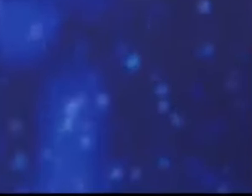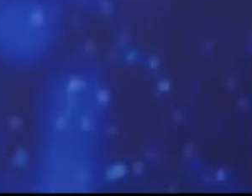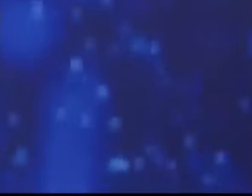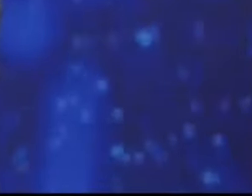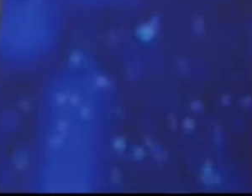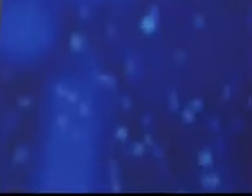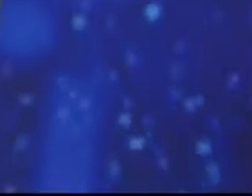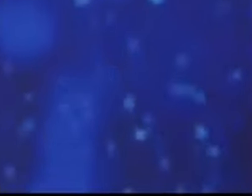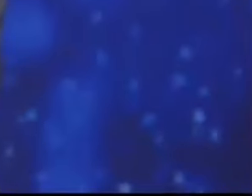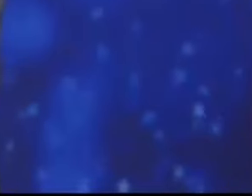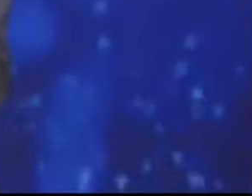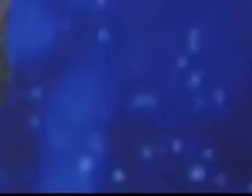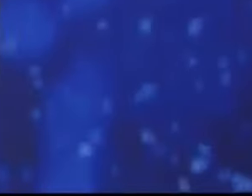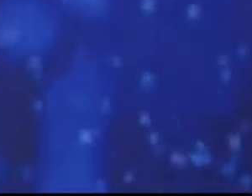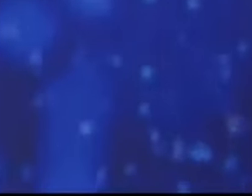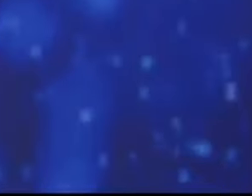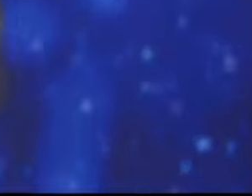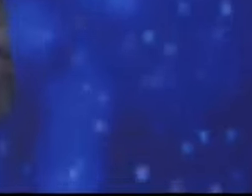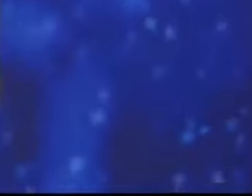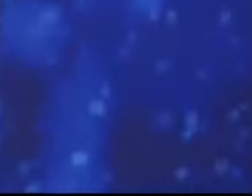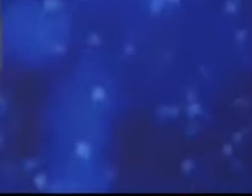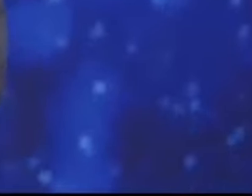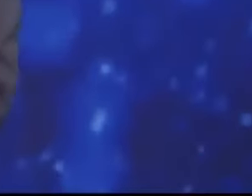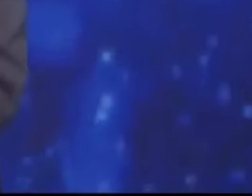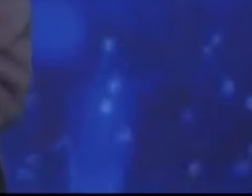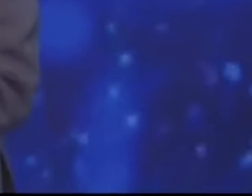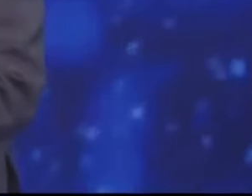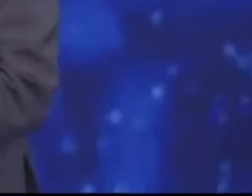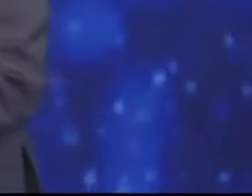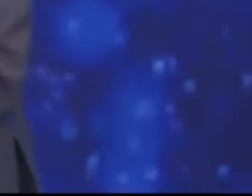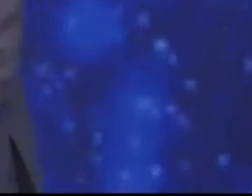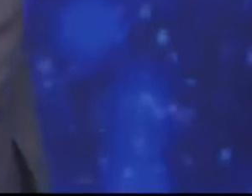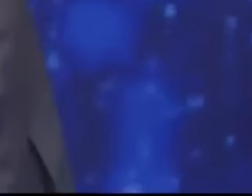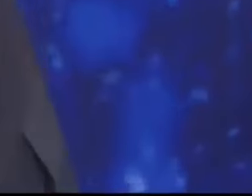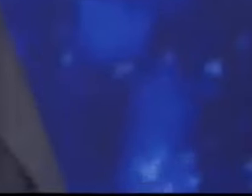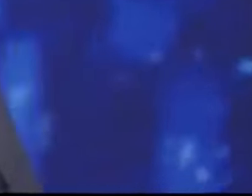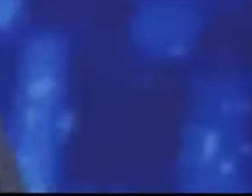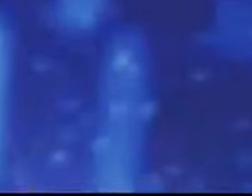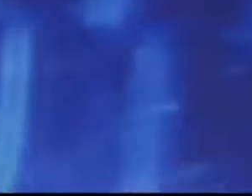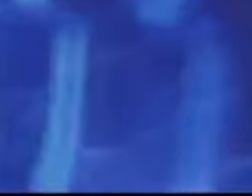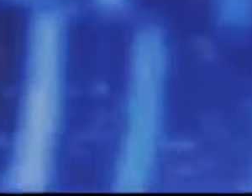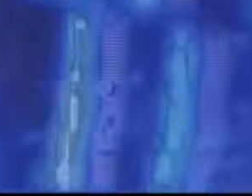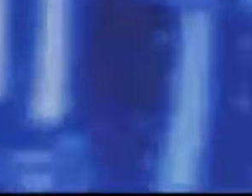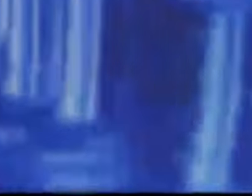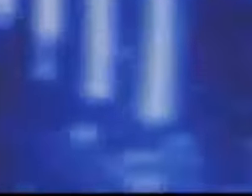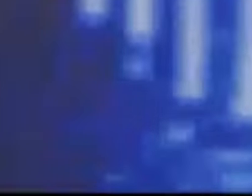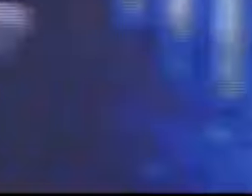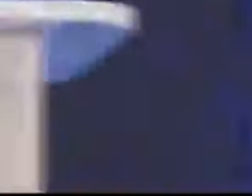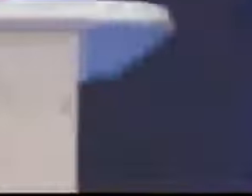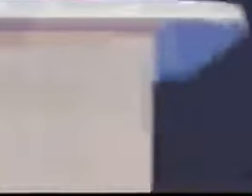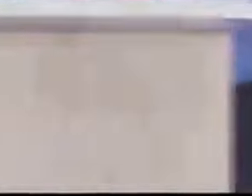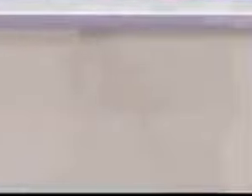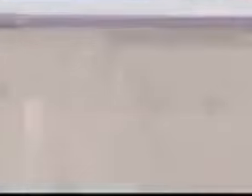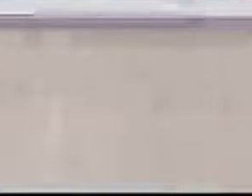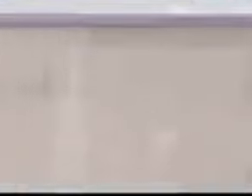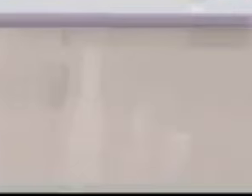God? You say you're serving God. Here we are. This is Babylon. Here I am. This is Nebuchadnezzar. And